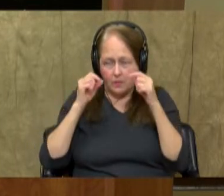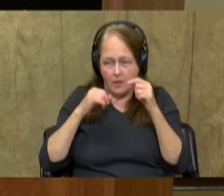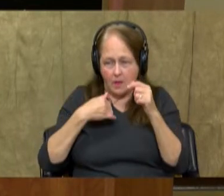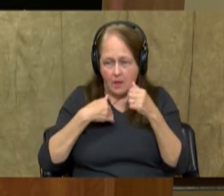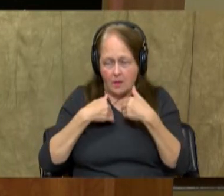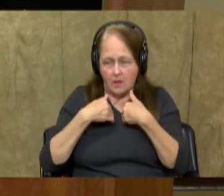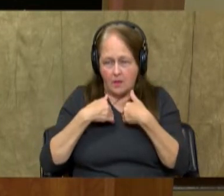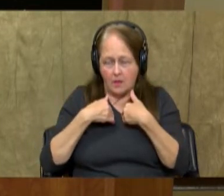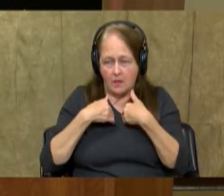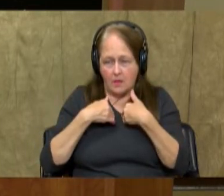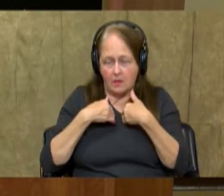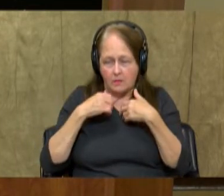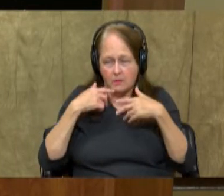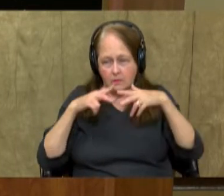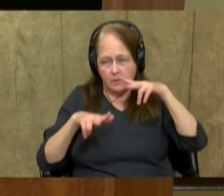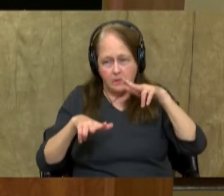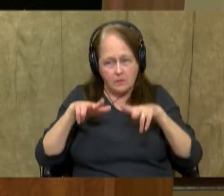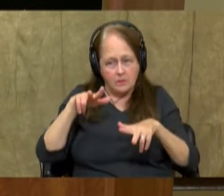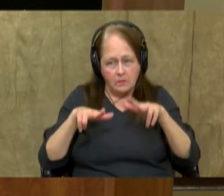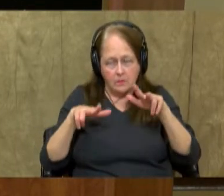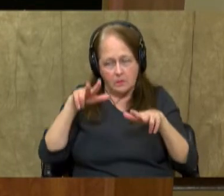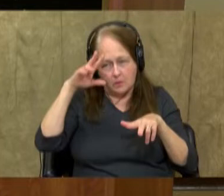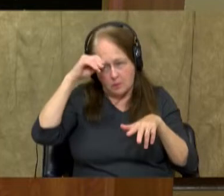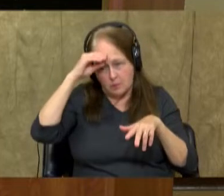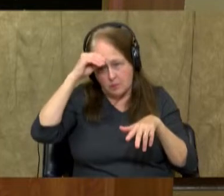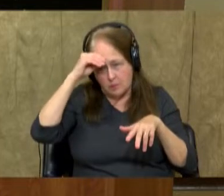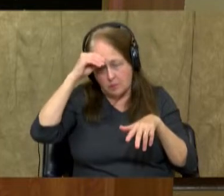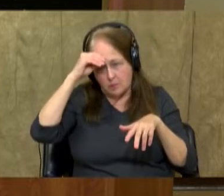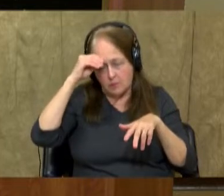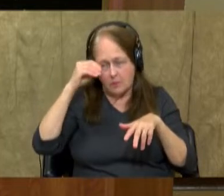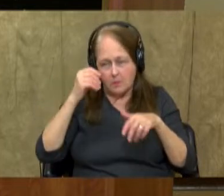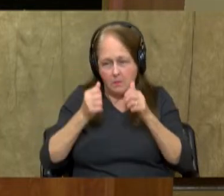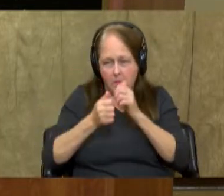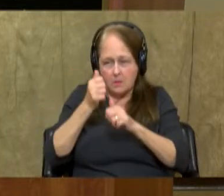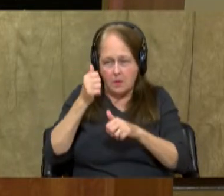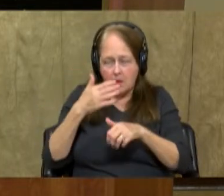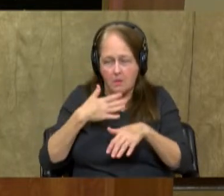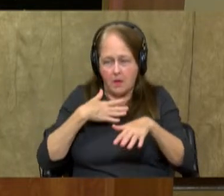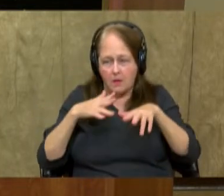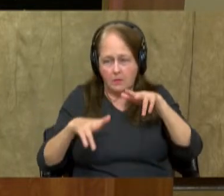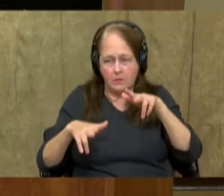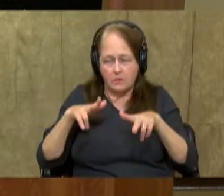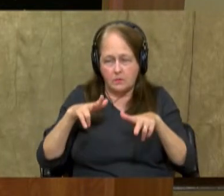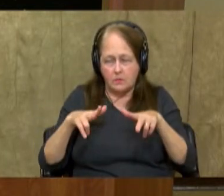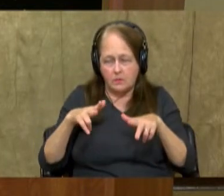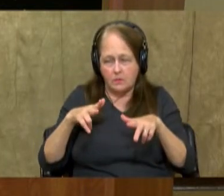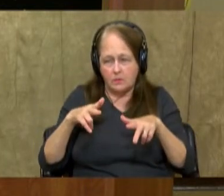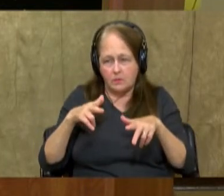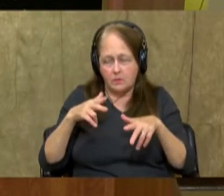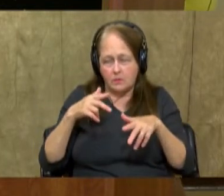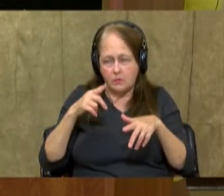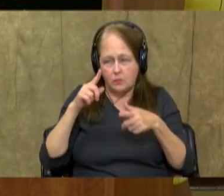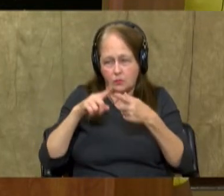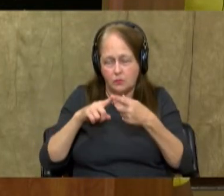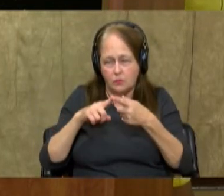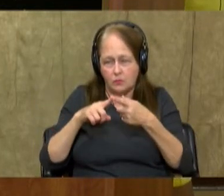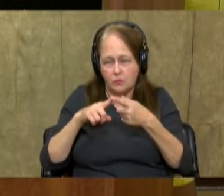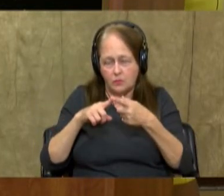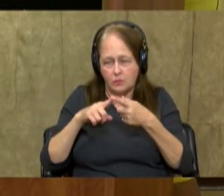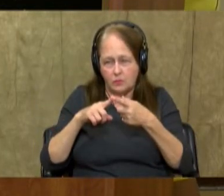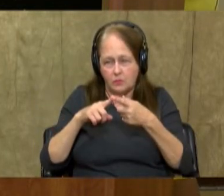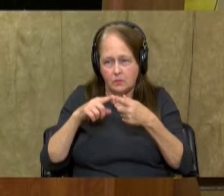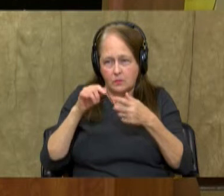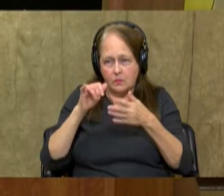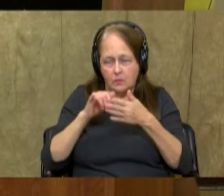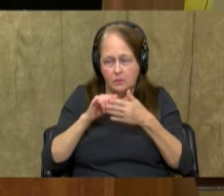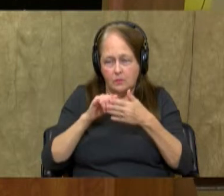I had been a clumsy and awkward little boy, when much of my clumsiness and awkwardness was doubtless due to